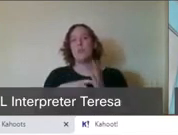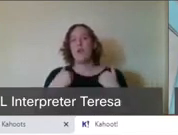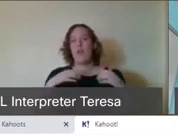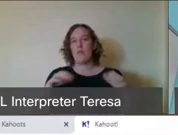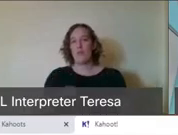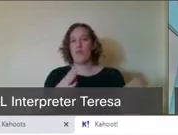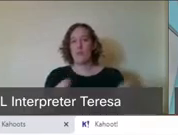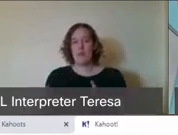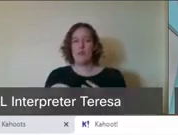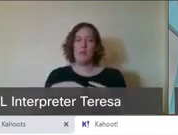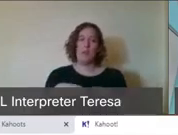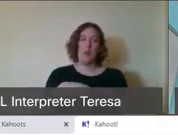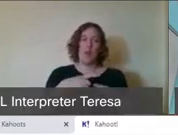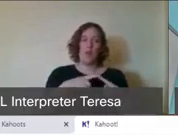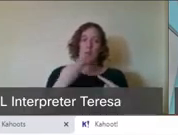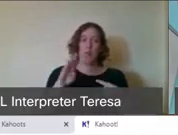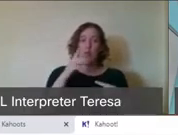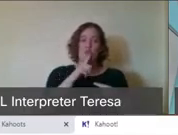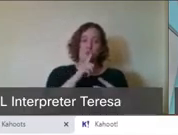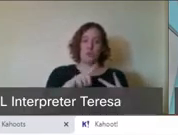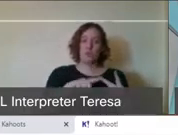your red triangle, if that's false.